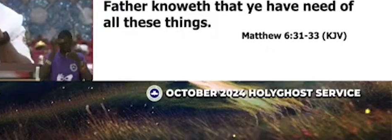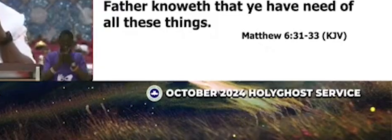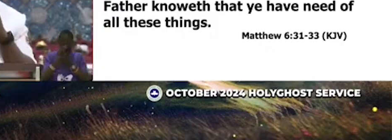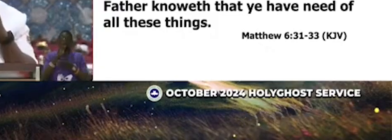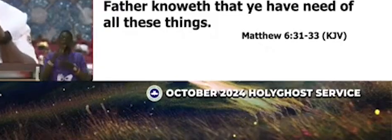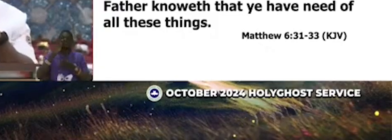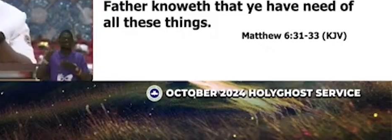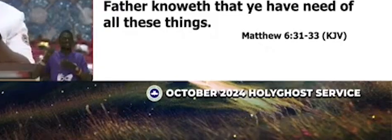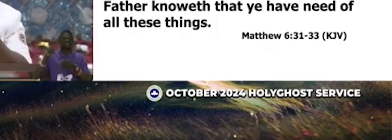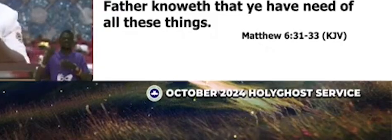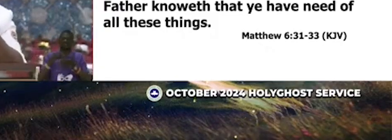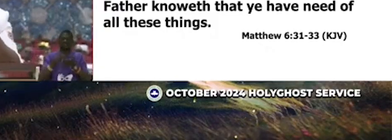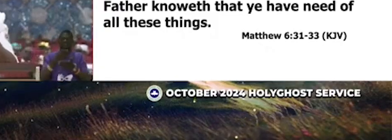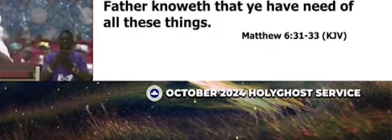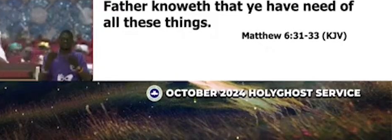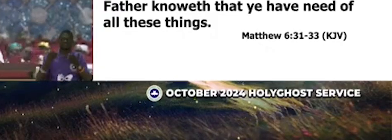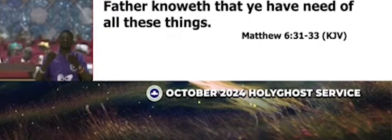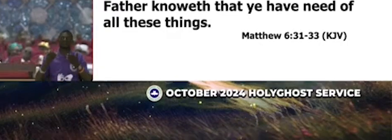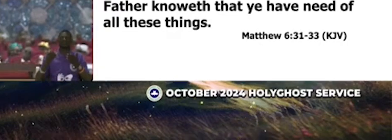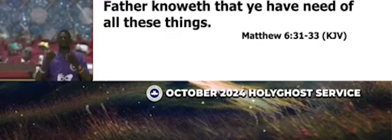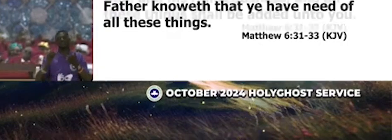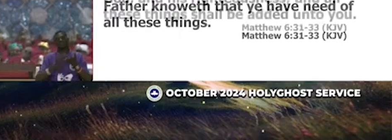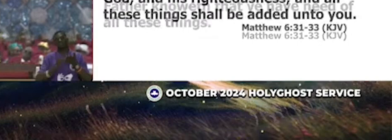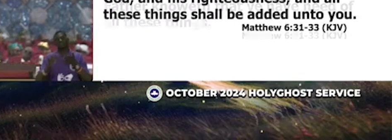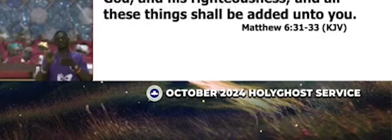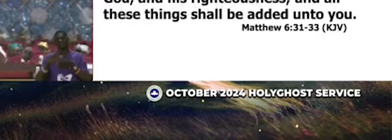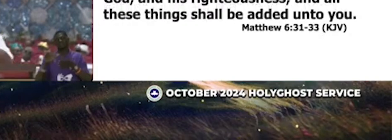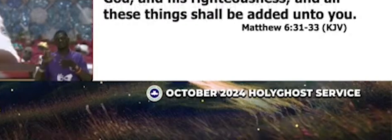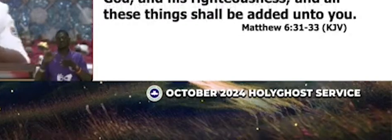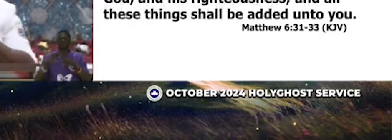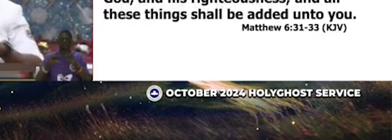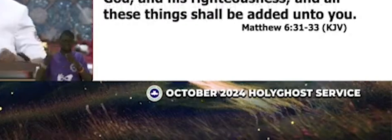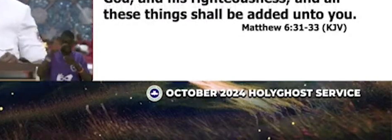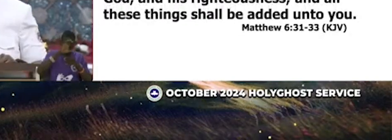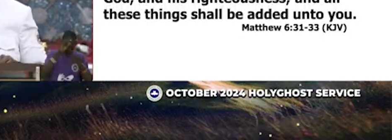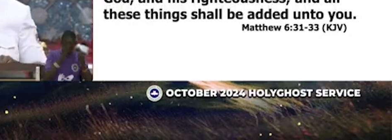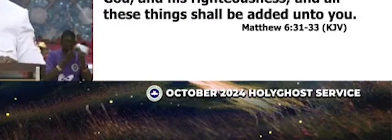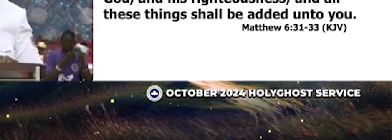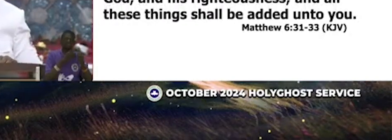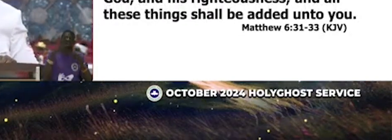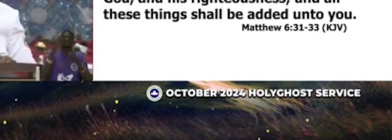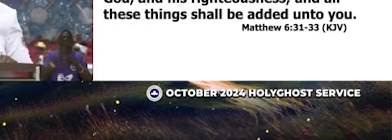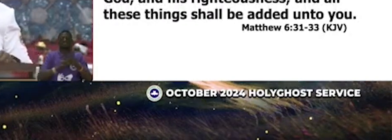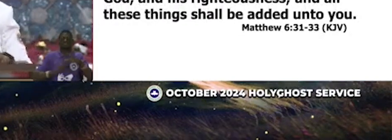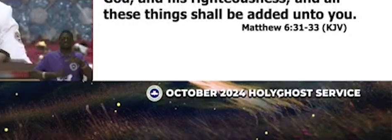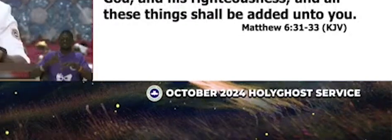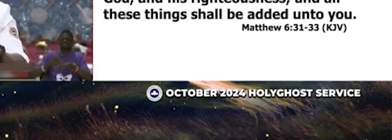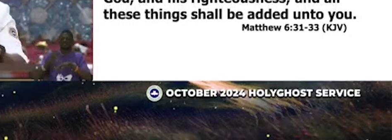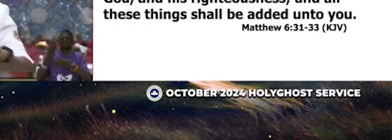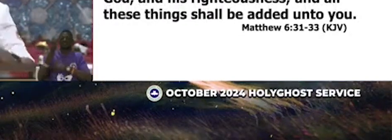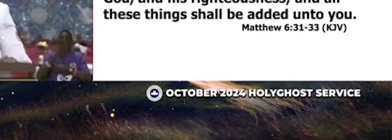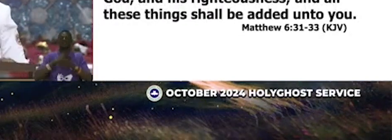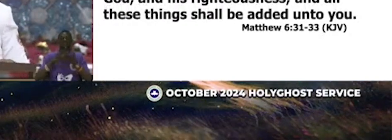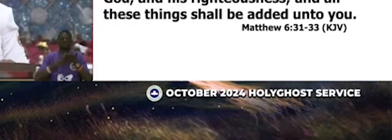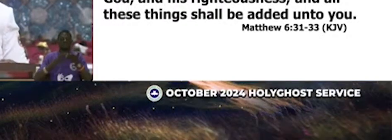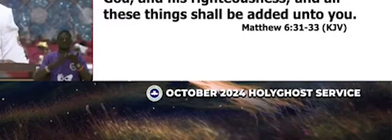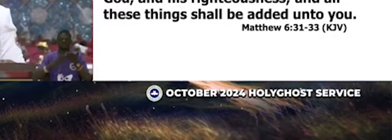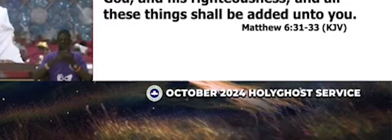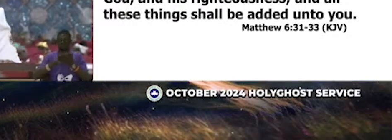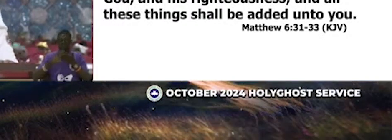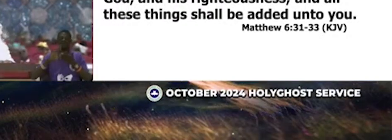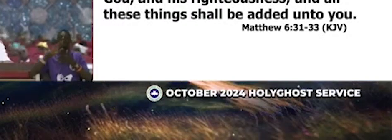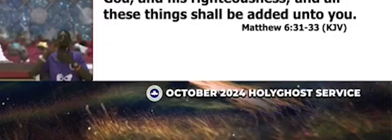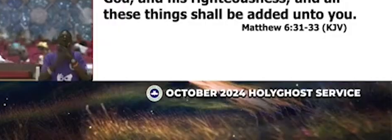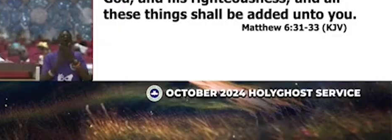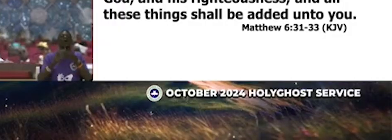are in need of these things. In verse 33, it says, but seek ye first the kingdom of God and his righteousness, and all